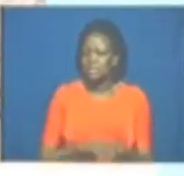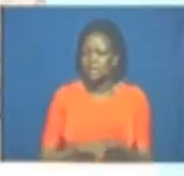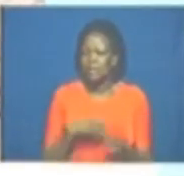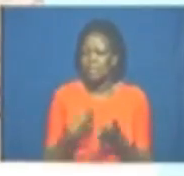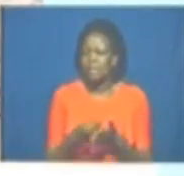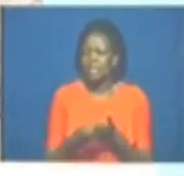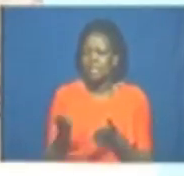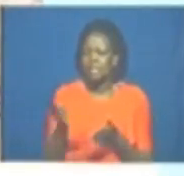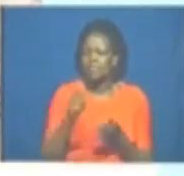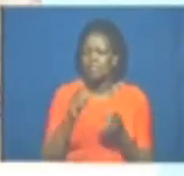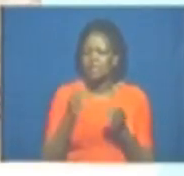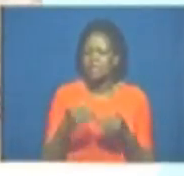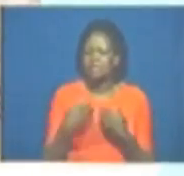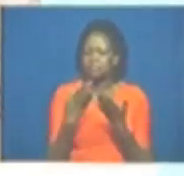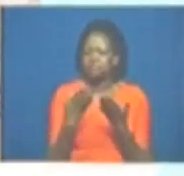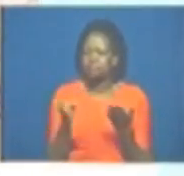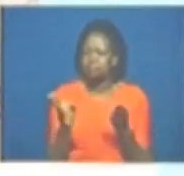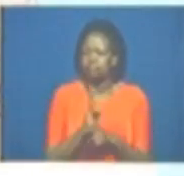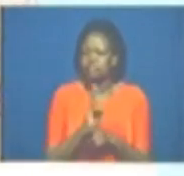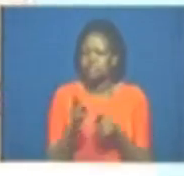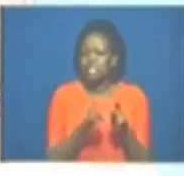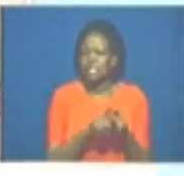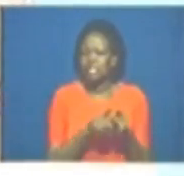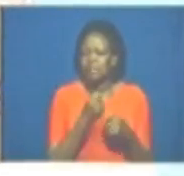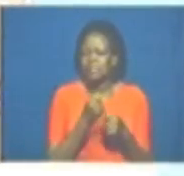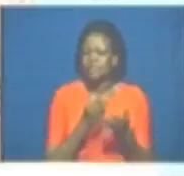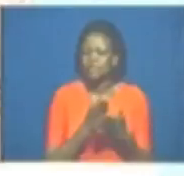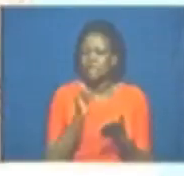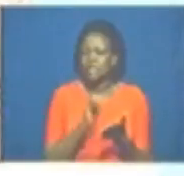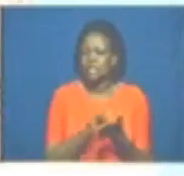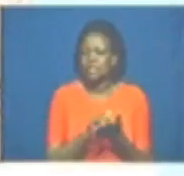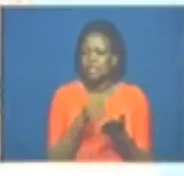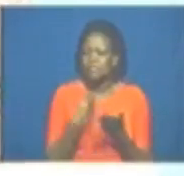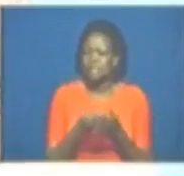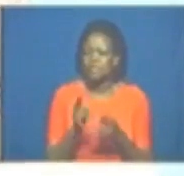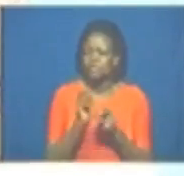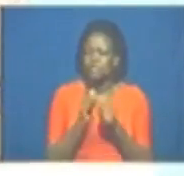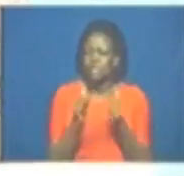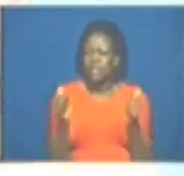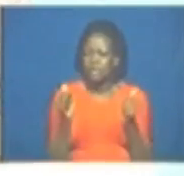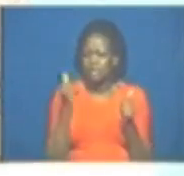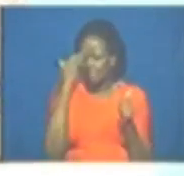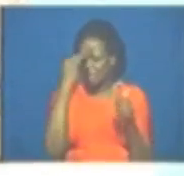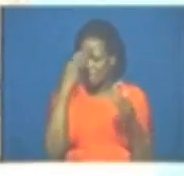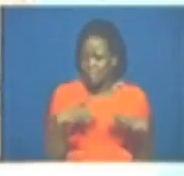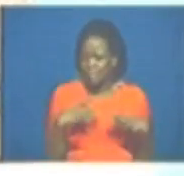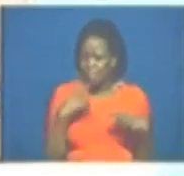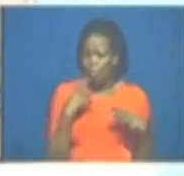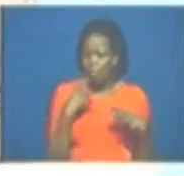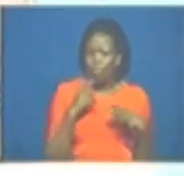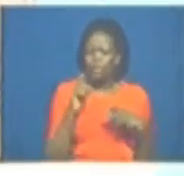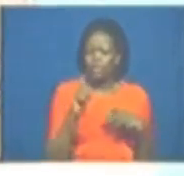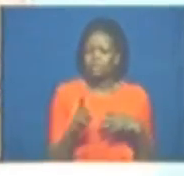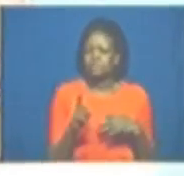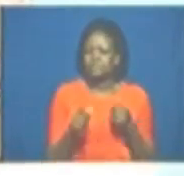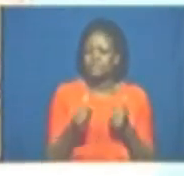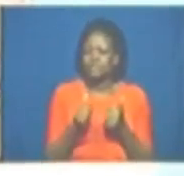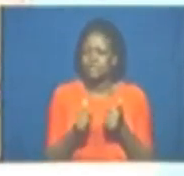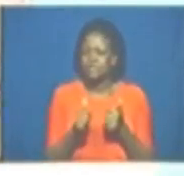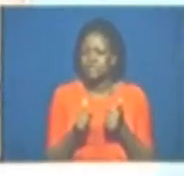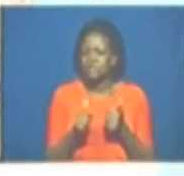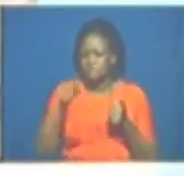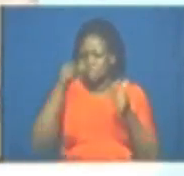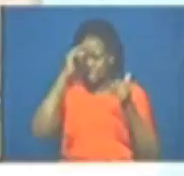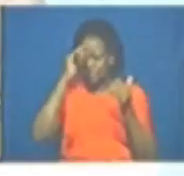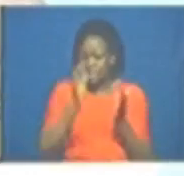you provide oversight and make sure that that money is well utilized by the people who are the executive, which is the governor and